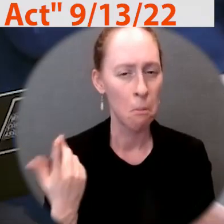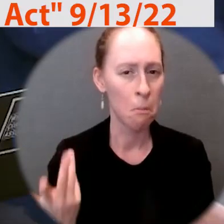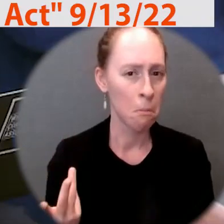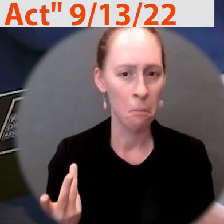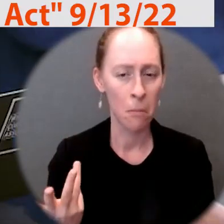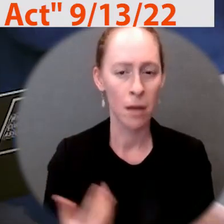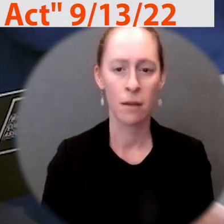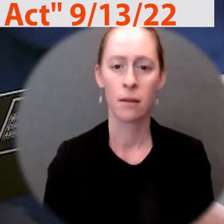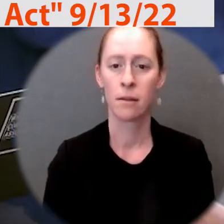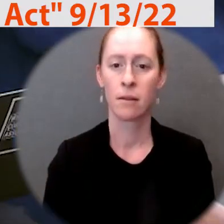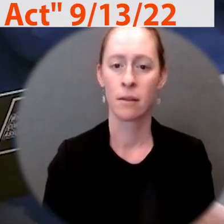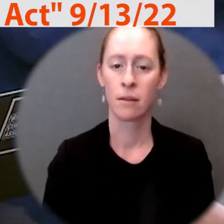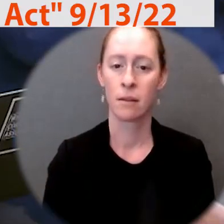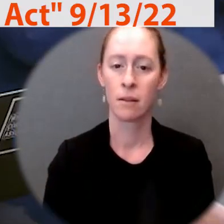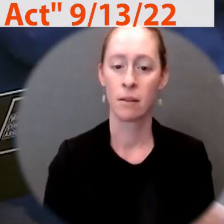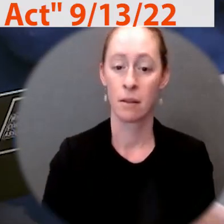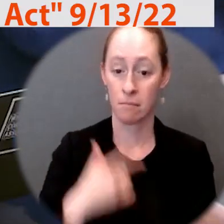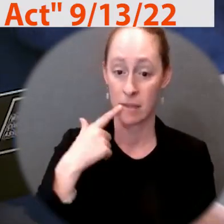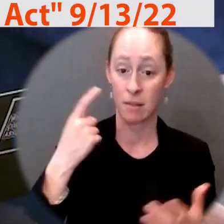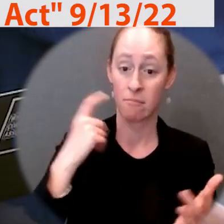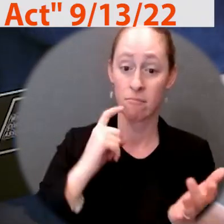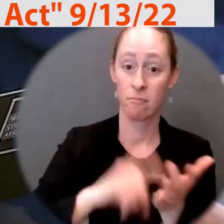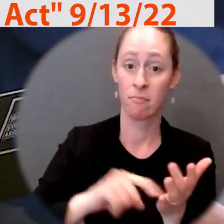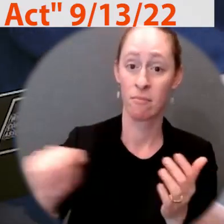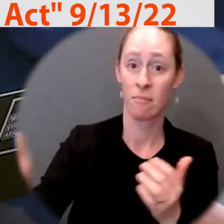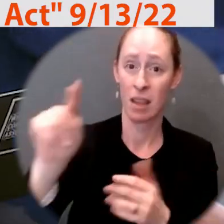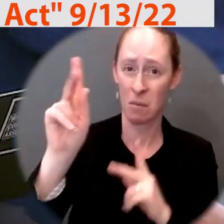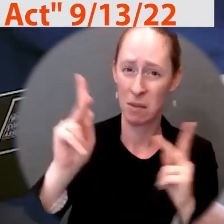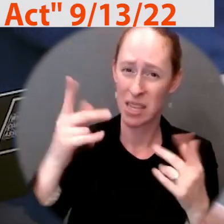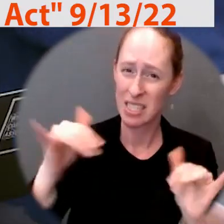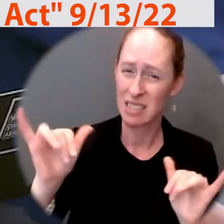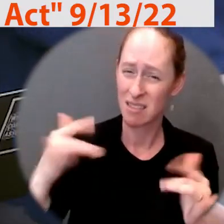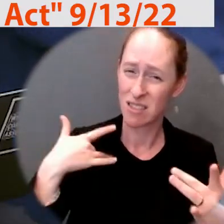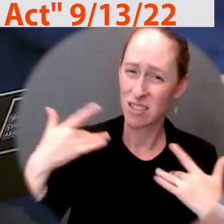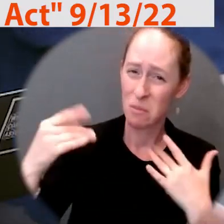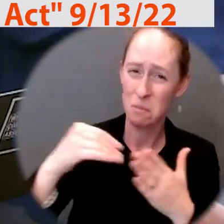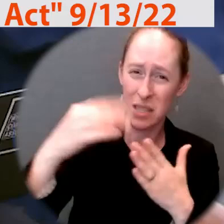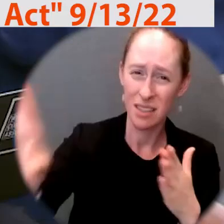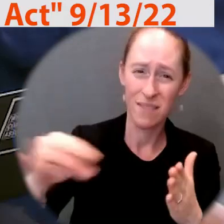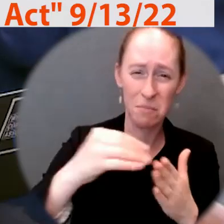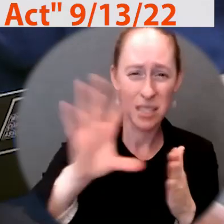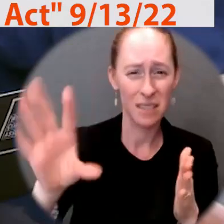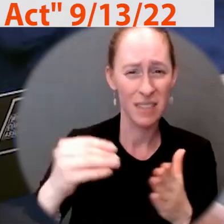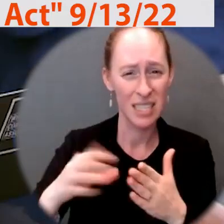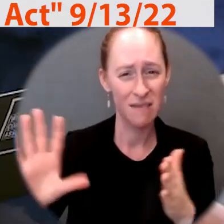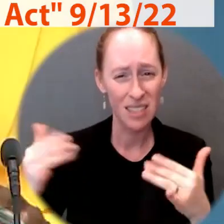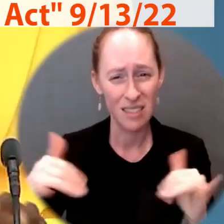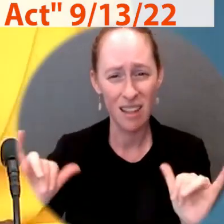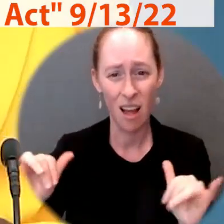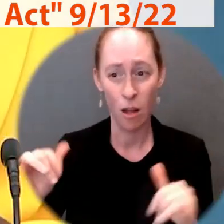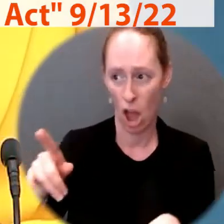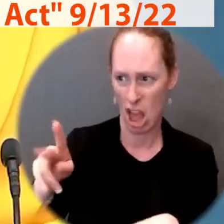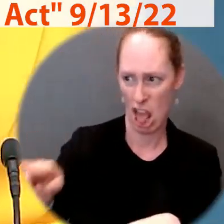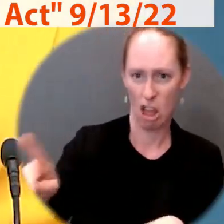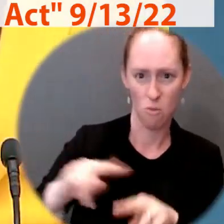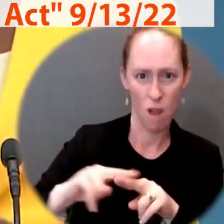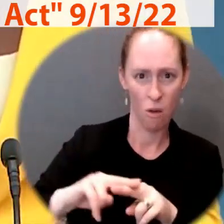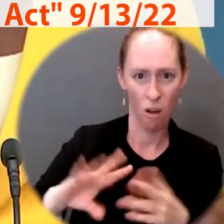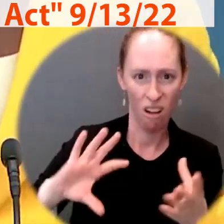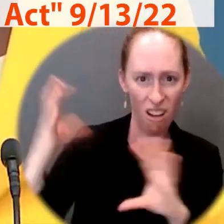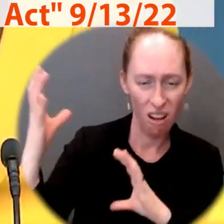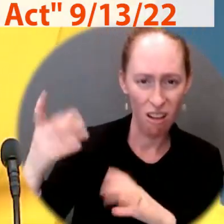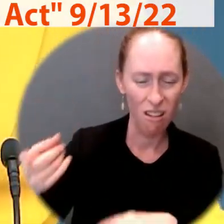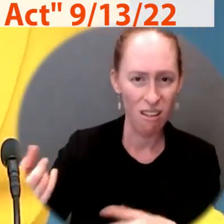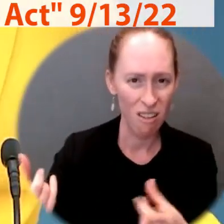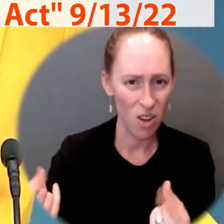show that inflation is still a great concern, when we've talked about the Amtrak situation and so forth? Is there a disconnect there? So